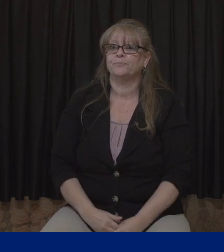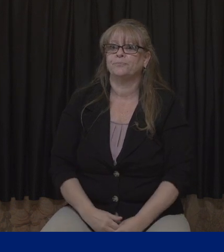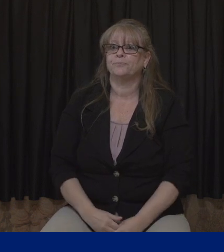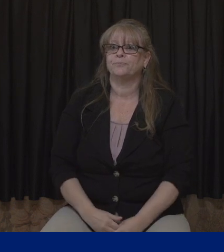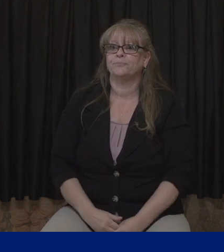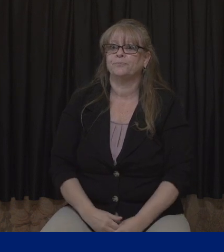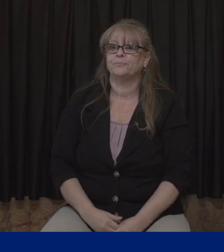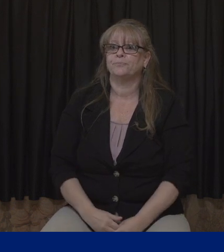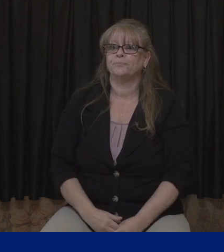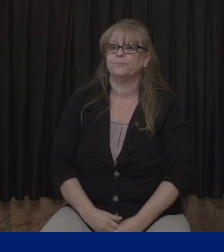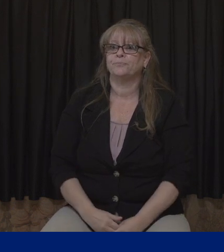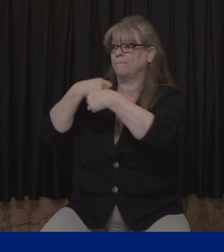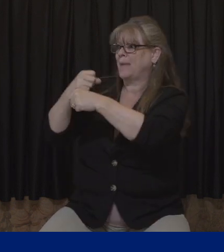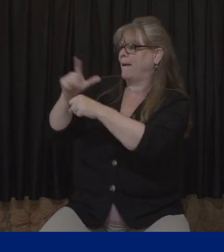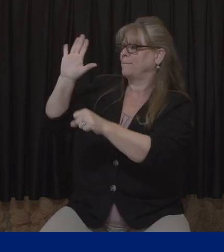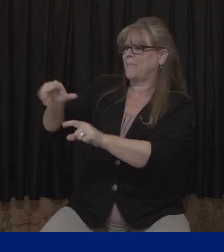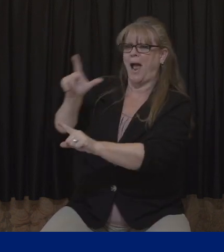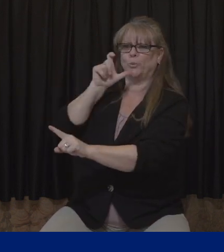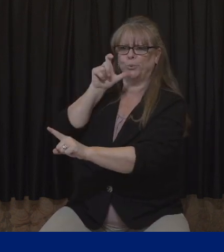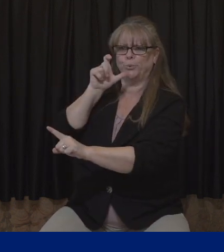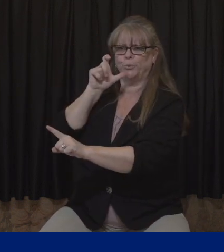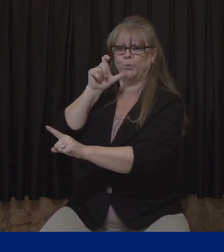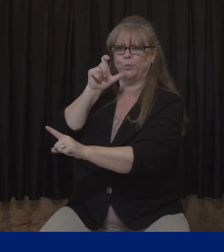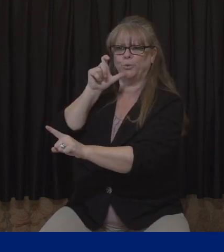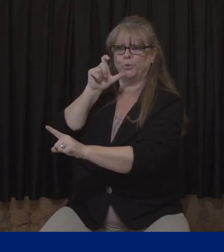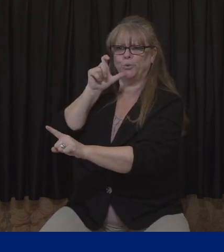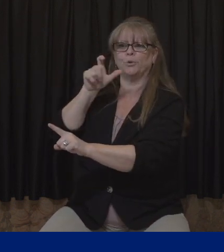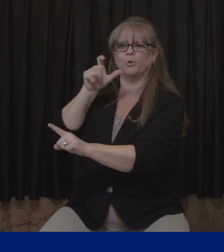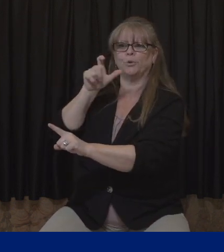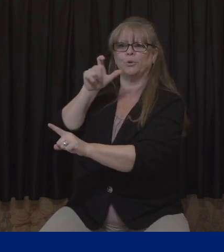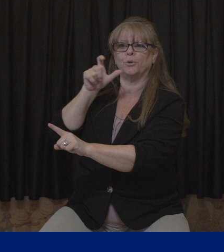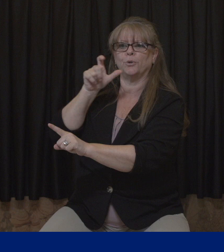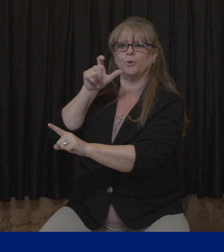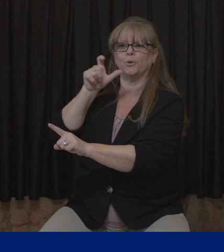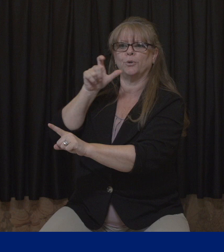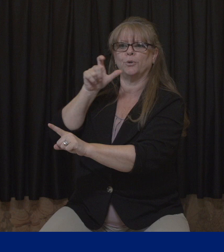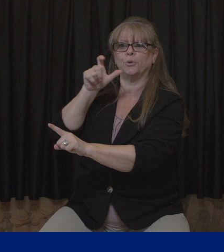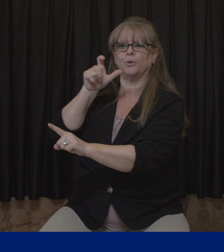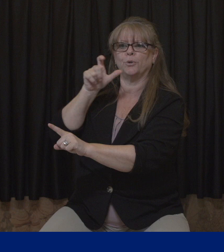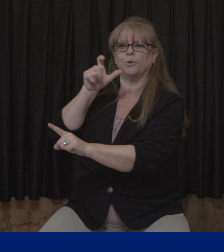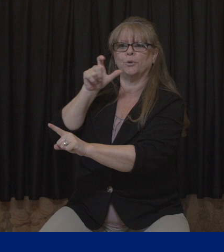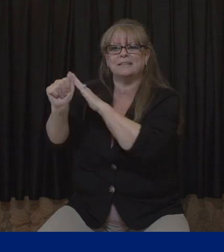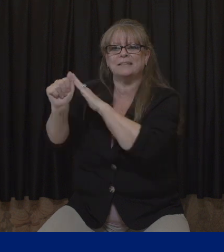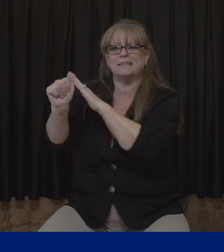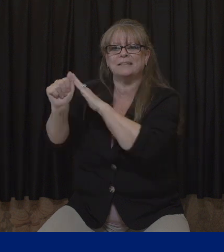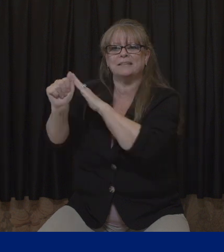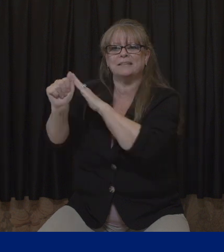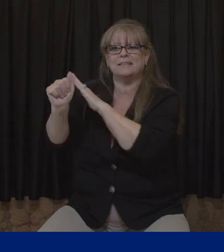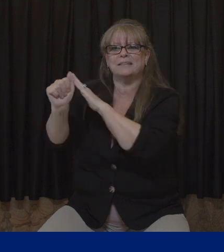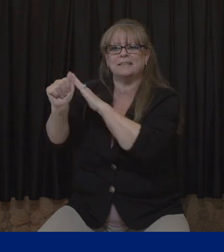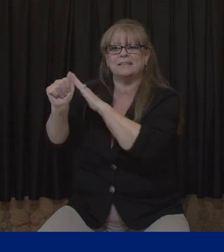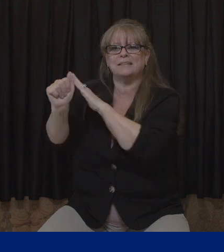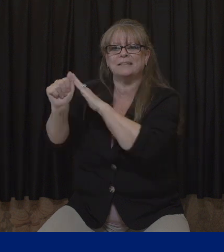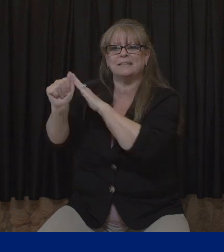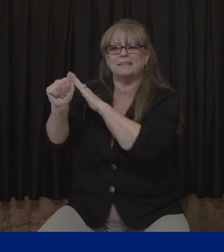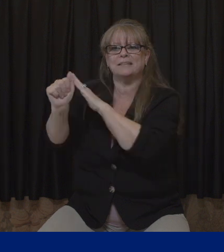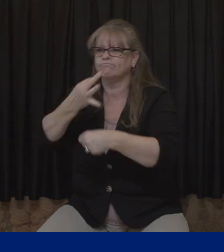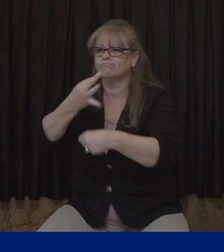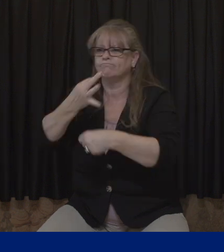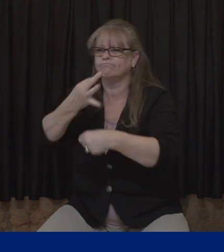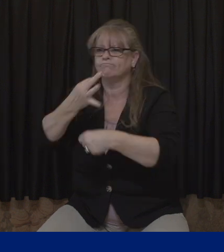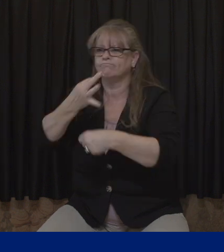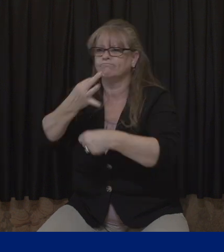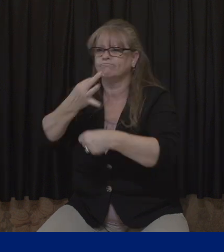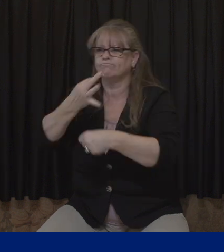want to say thank you to Naughty Tie for these Colorado branded masks. And also a thank you to coloradomaskproject.com